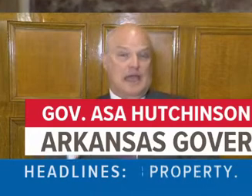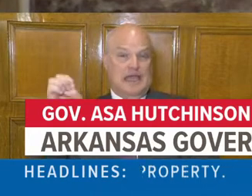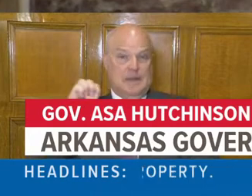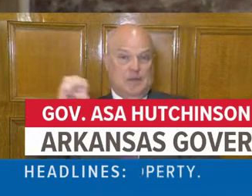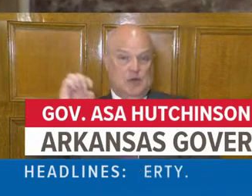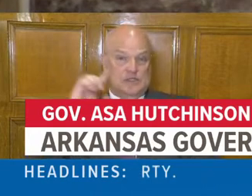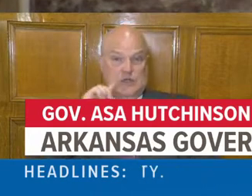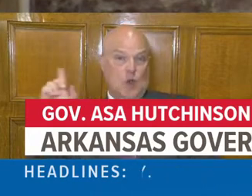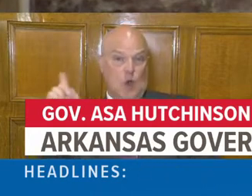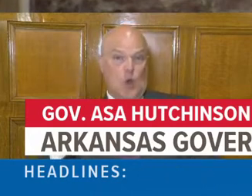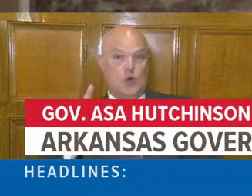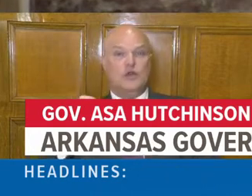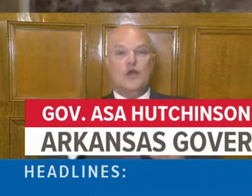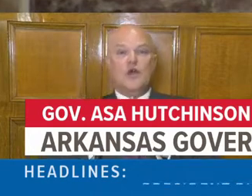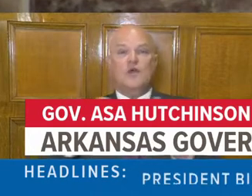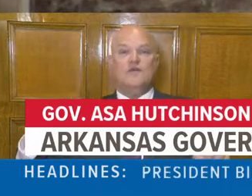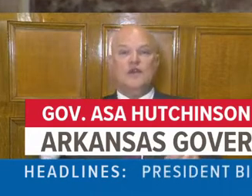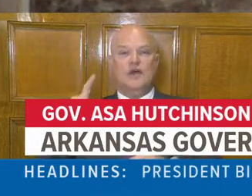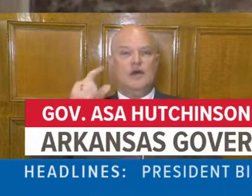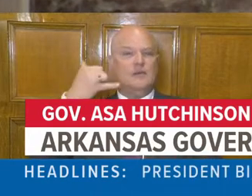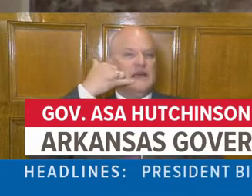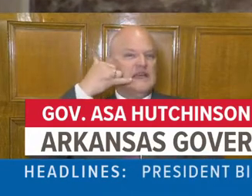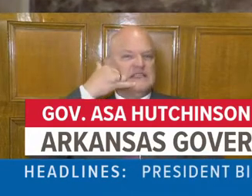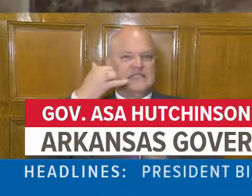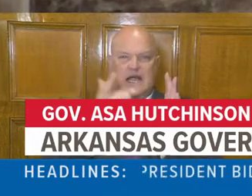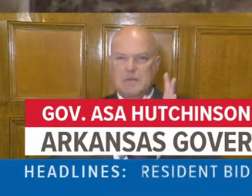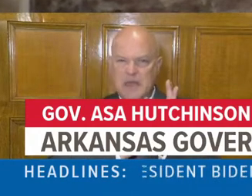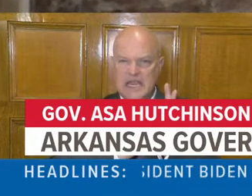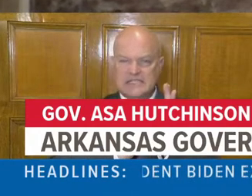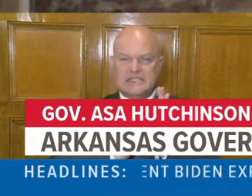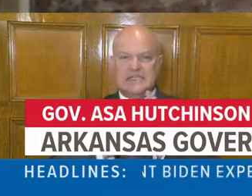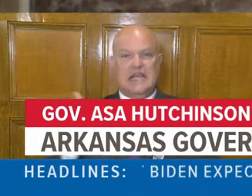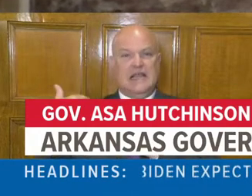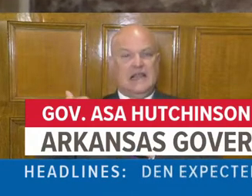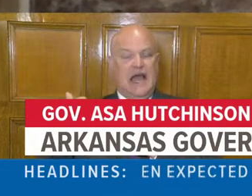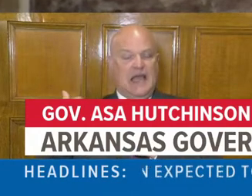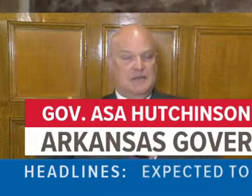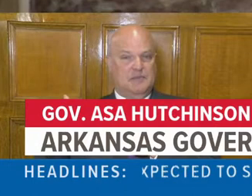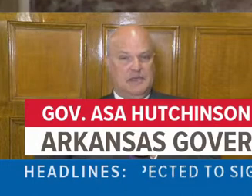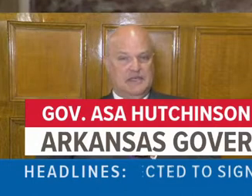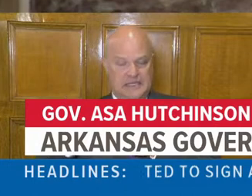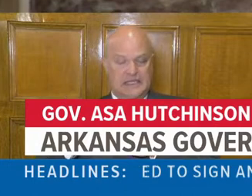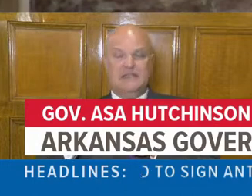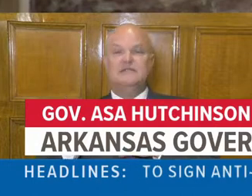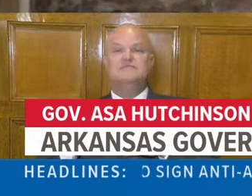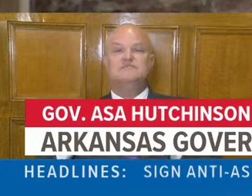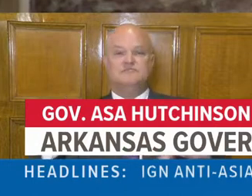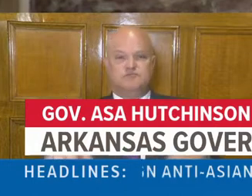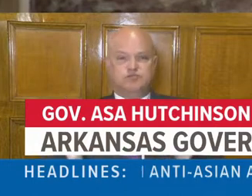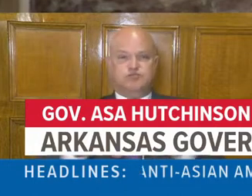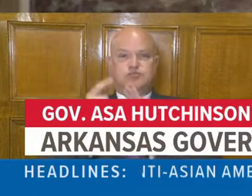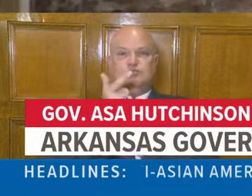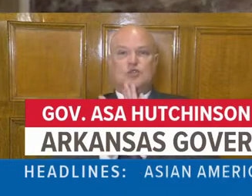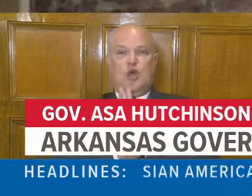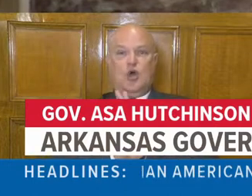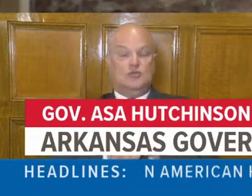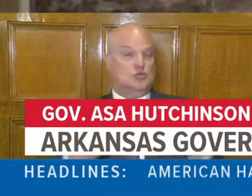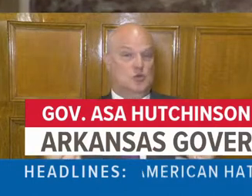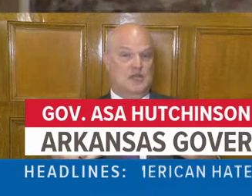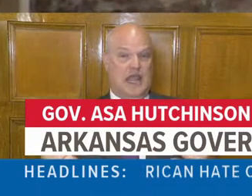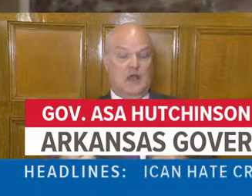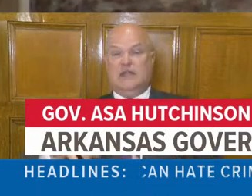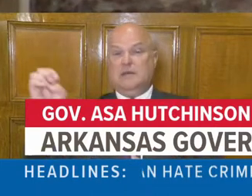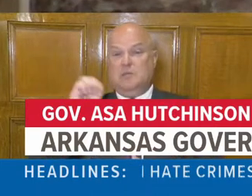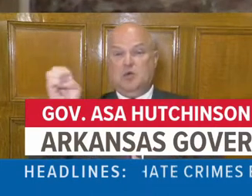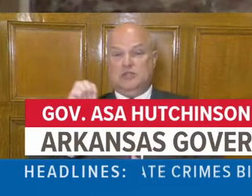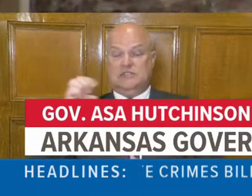orders from telemedicine and liability protection have been enacted into law. So there's not any emergency orders